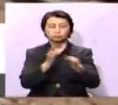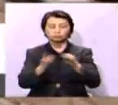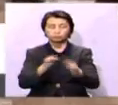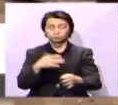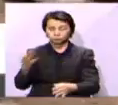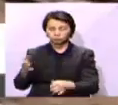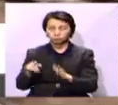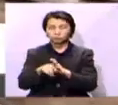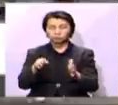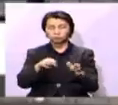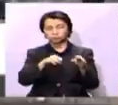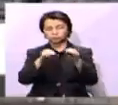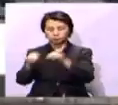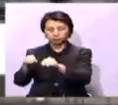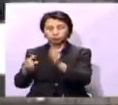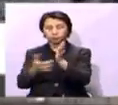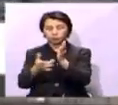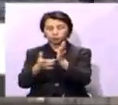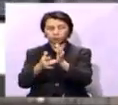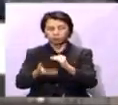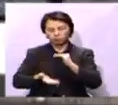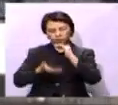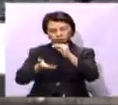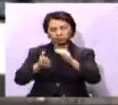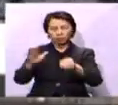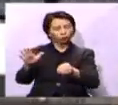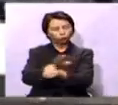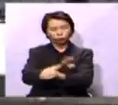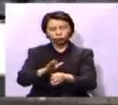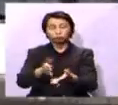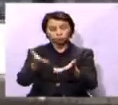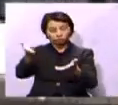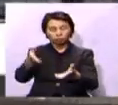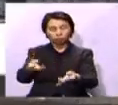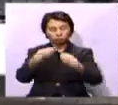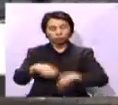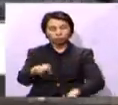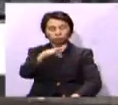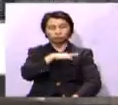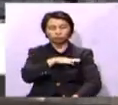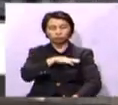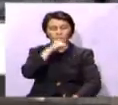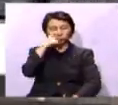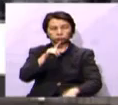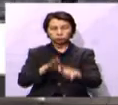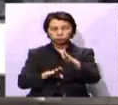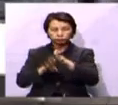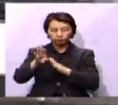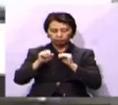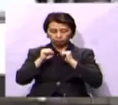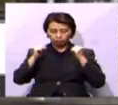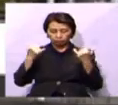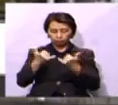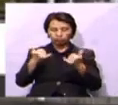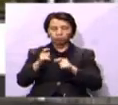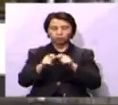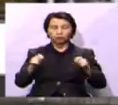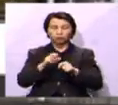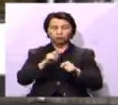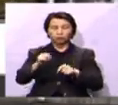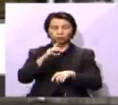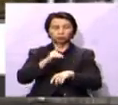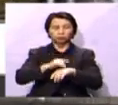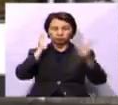Jelasnya, selain pemindahan teknologi, pakej menyeluruh yang ditawarkan bakal memberi manfaat kepada pembangunan syarikat vendor tempatan